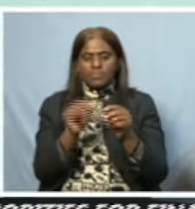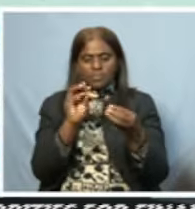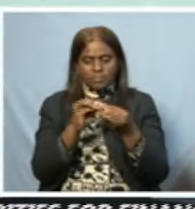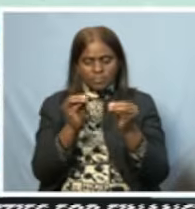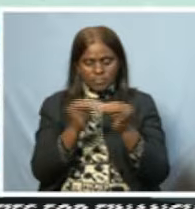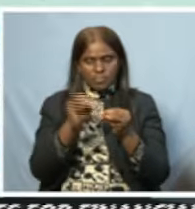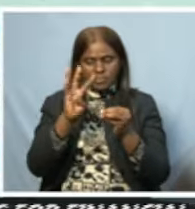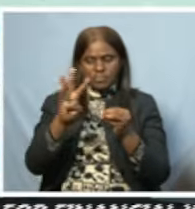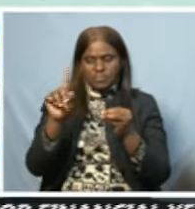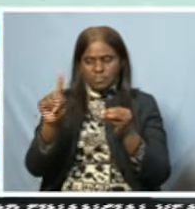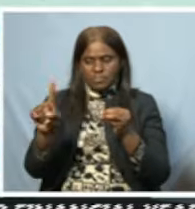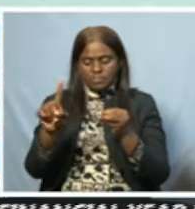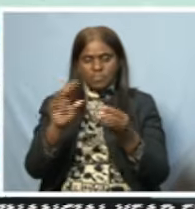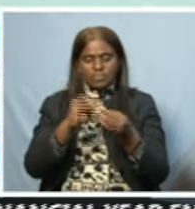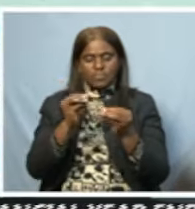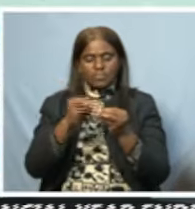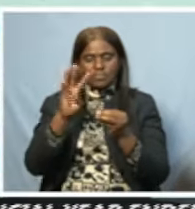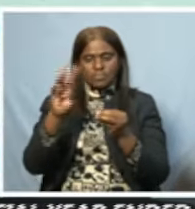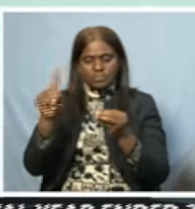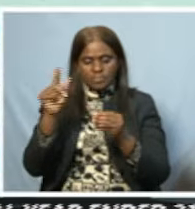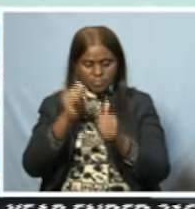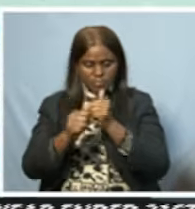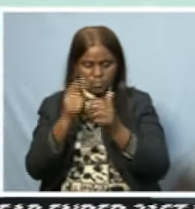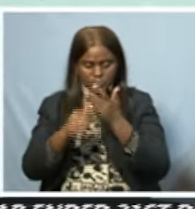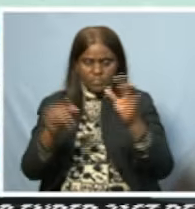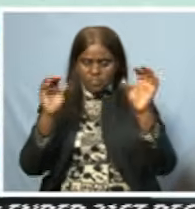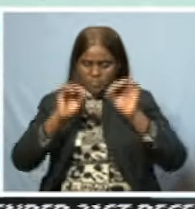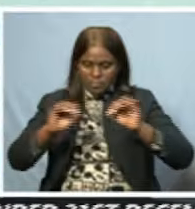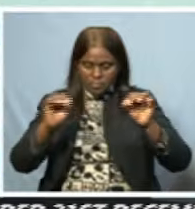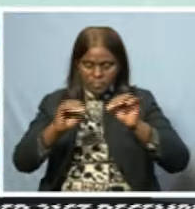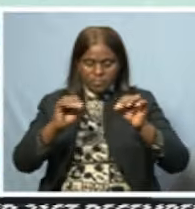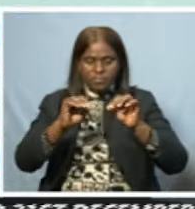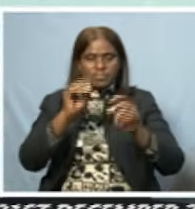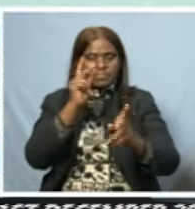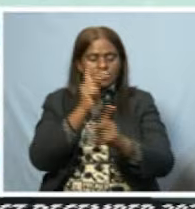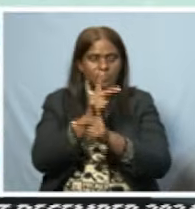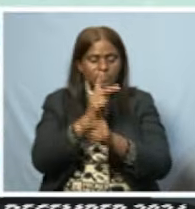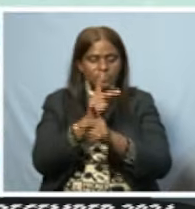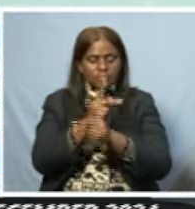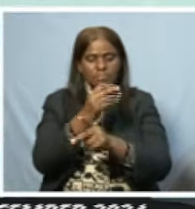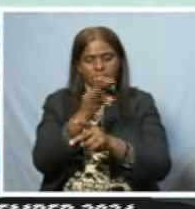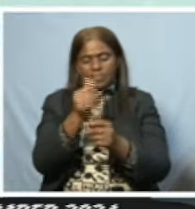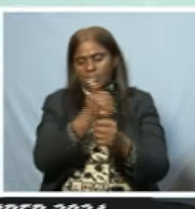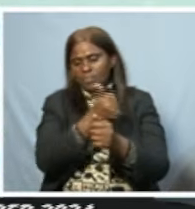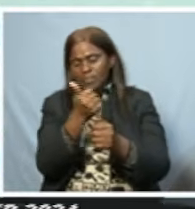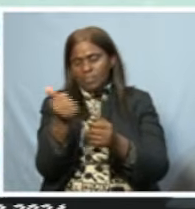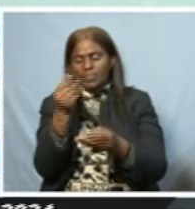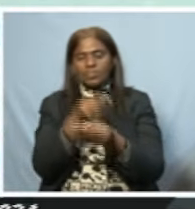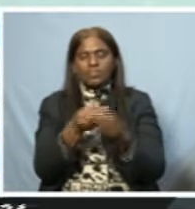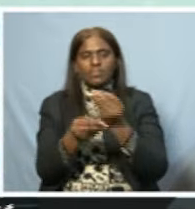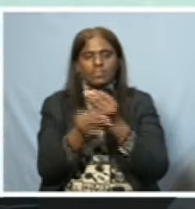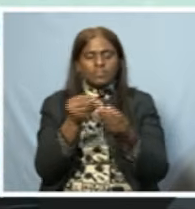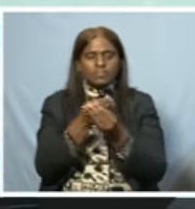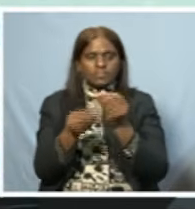Appendix 41, which is non-settlement of statutory and other obligations.